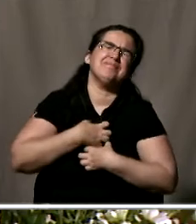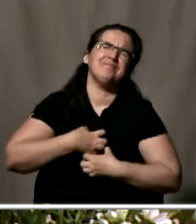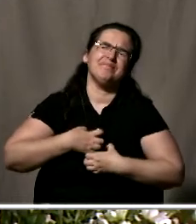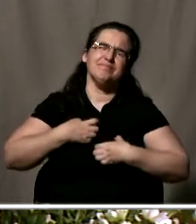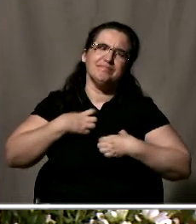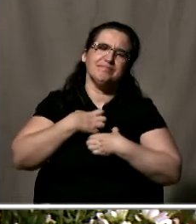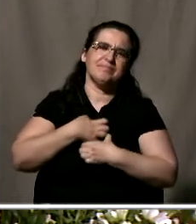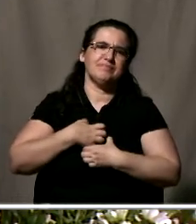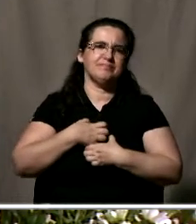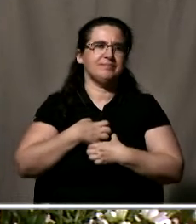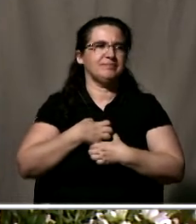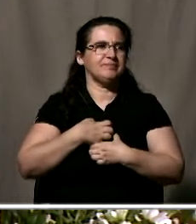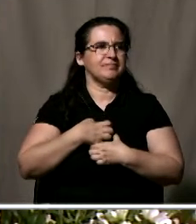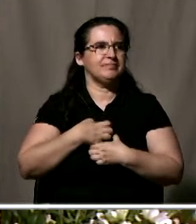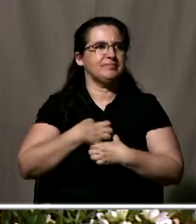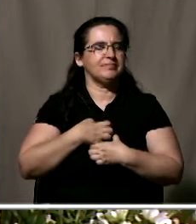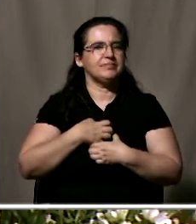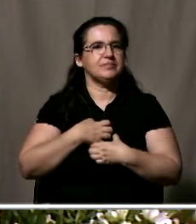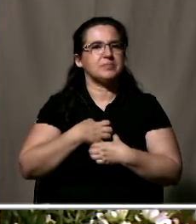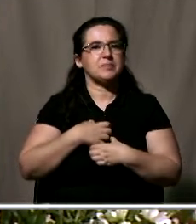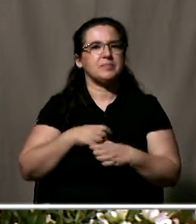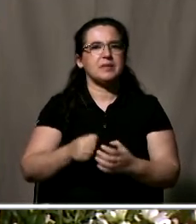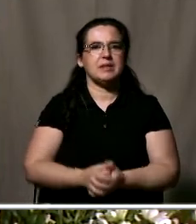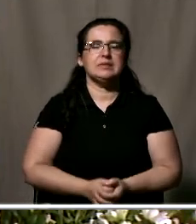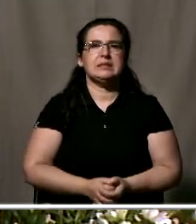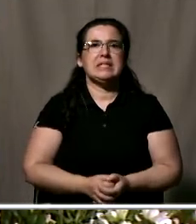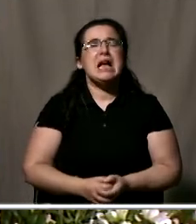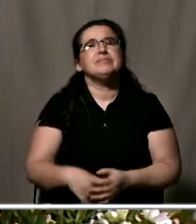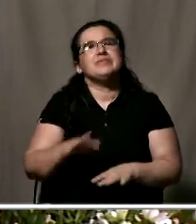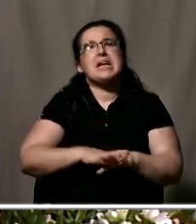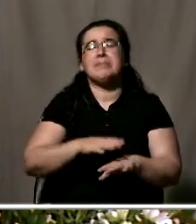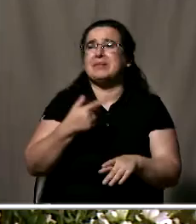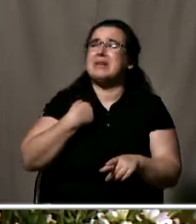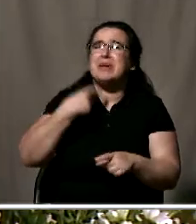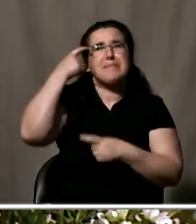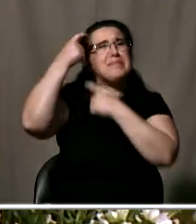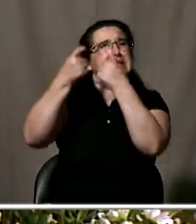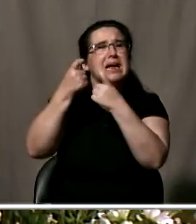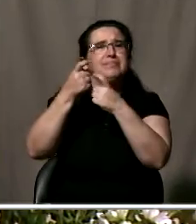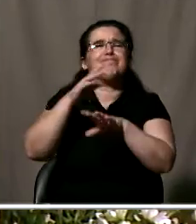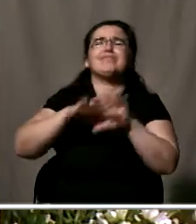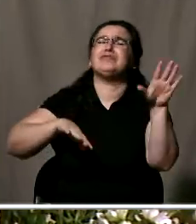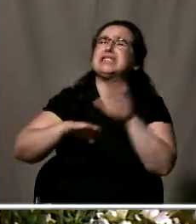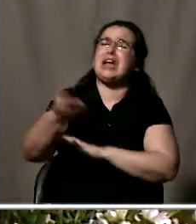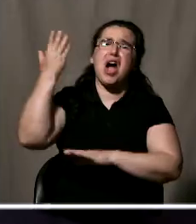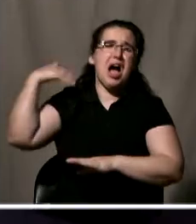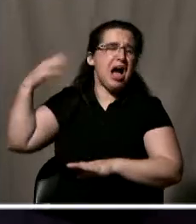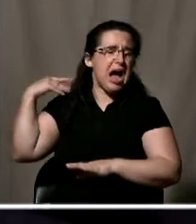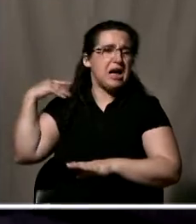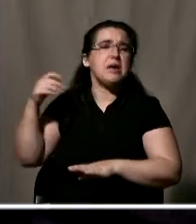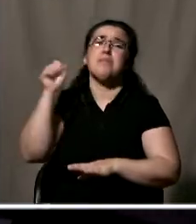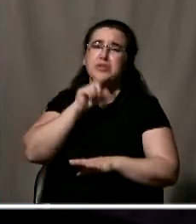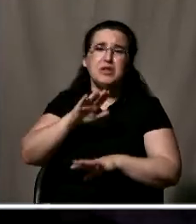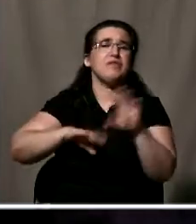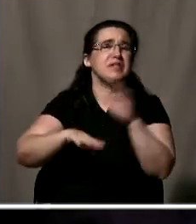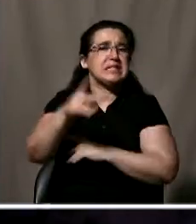pela culpa. Over what they've done or what they haven't done. Sobre aquilo que eles fizeram ou sobre aquilo que eles deveriam ter feito. That they make